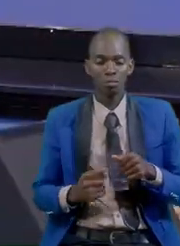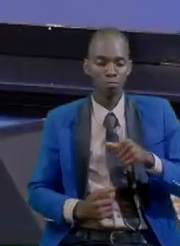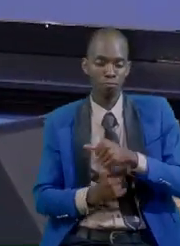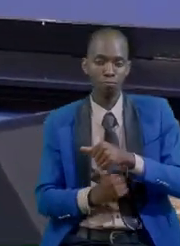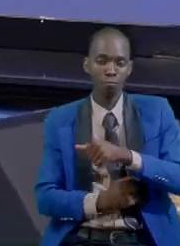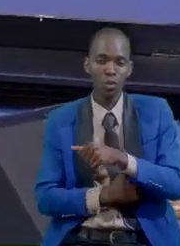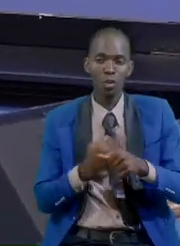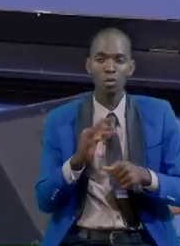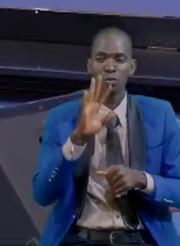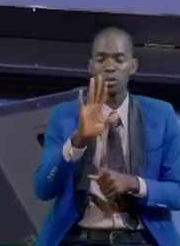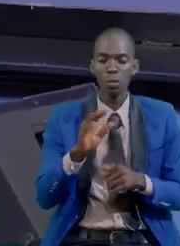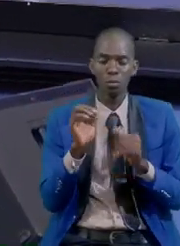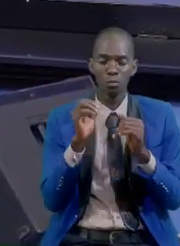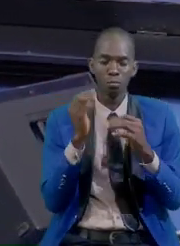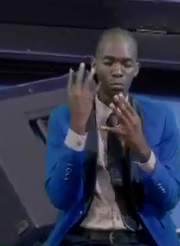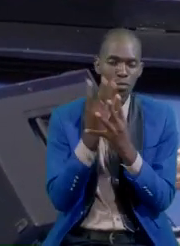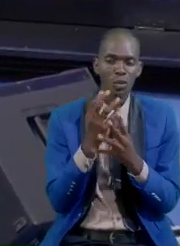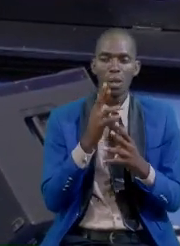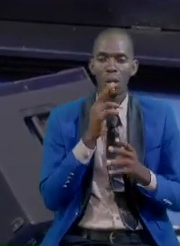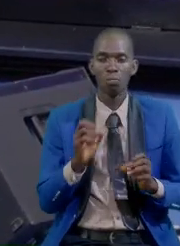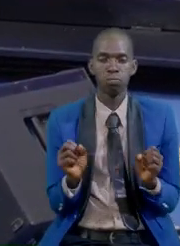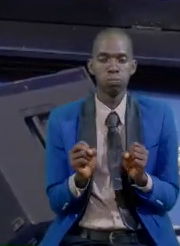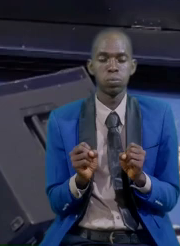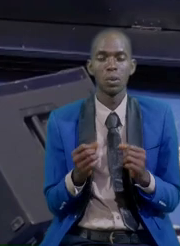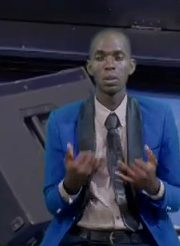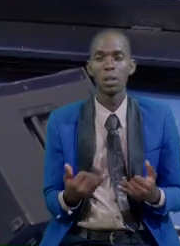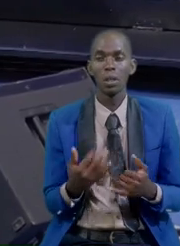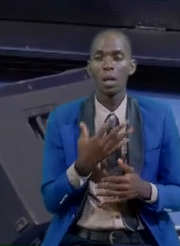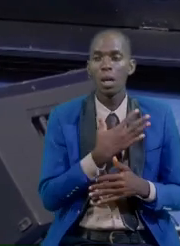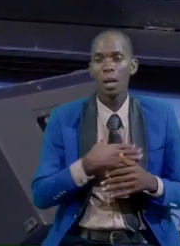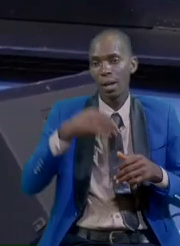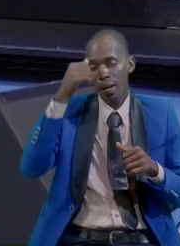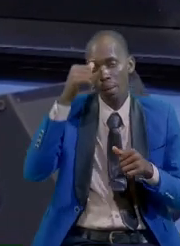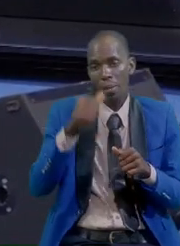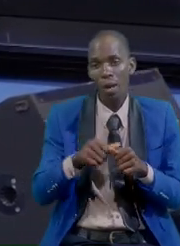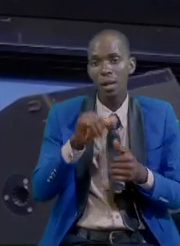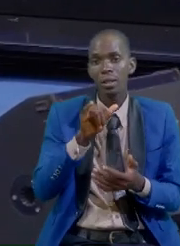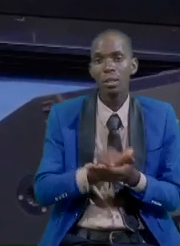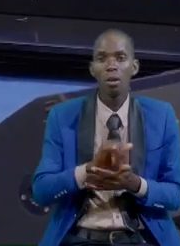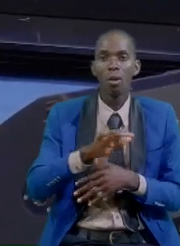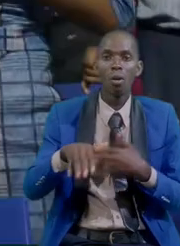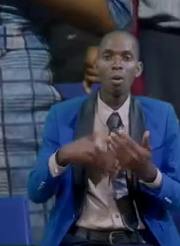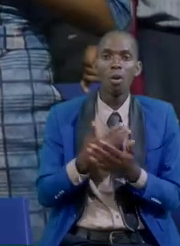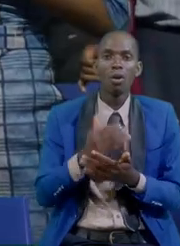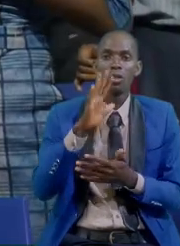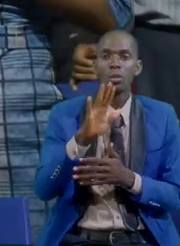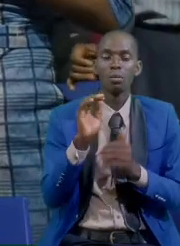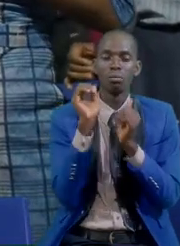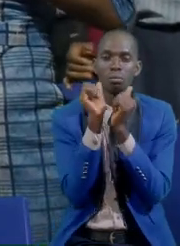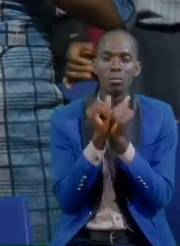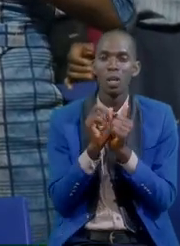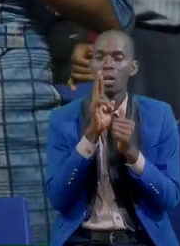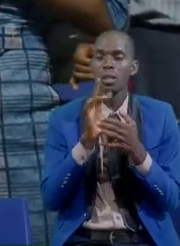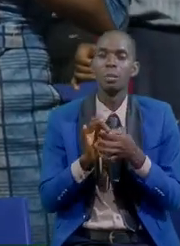shaking already. And remember that all your bands are